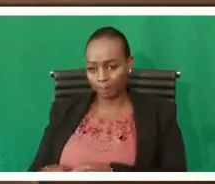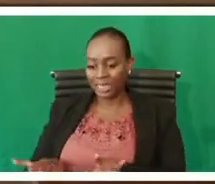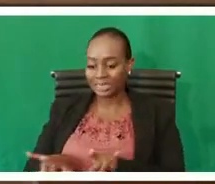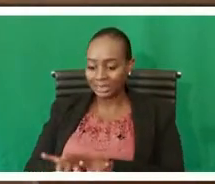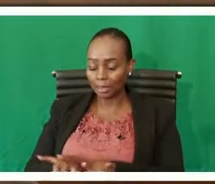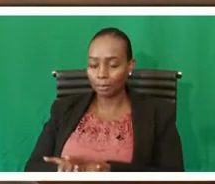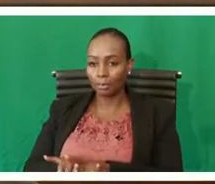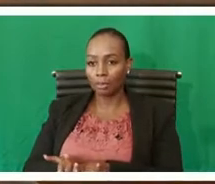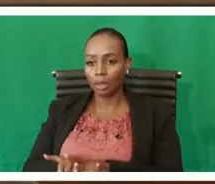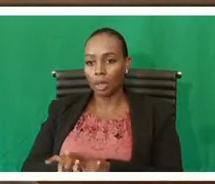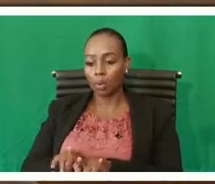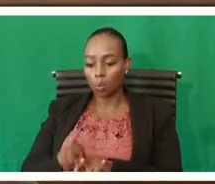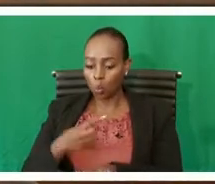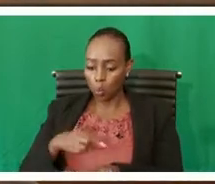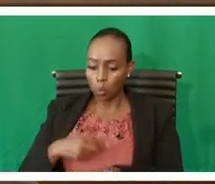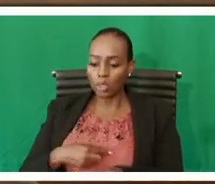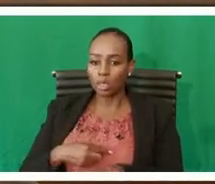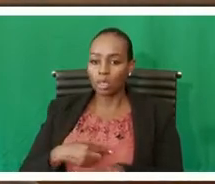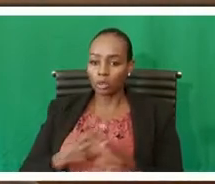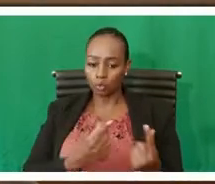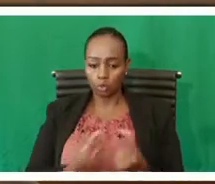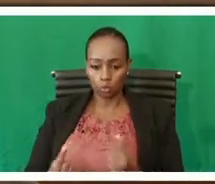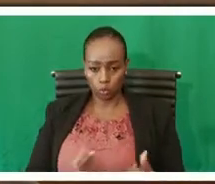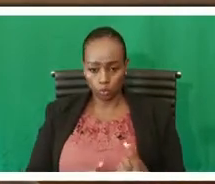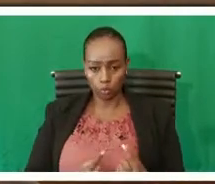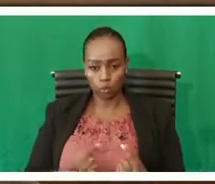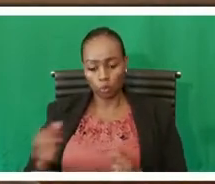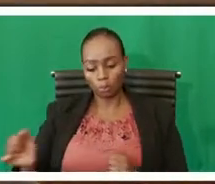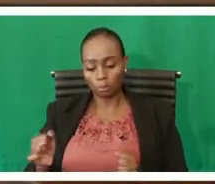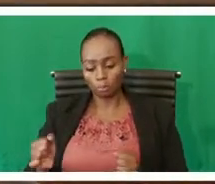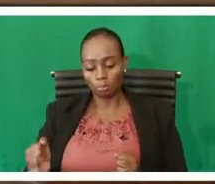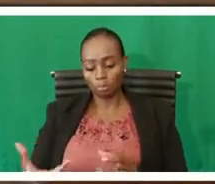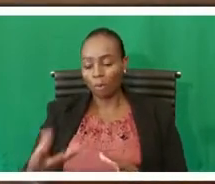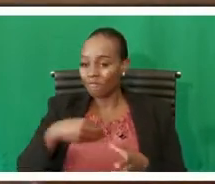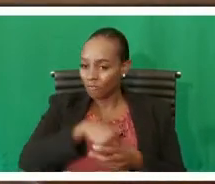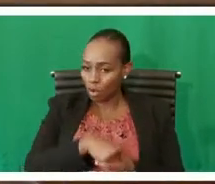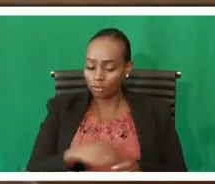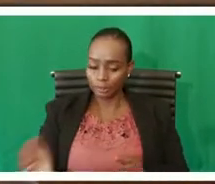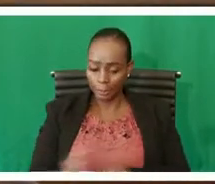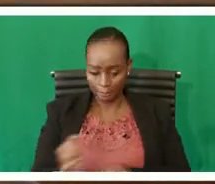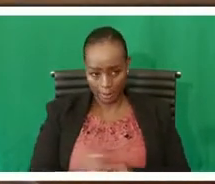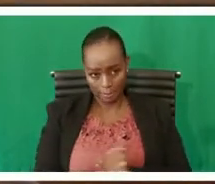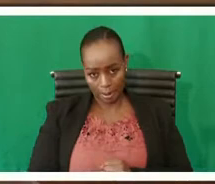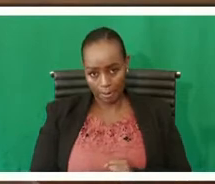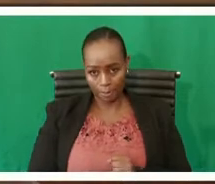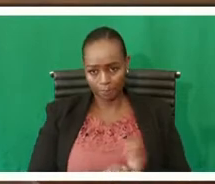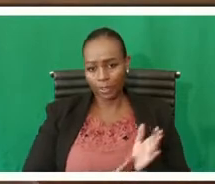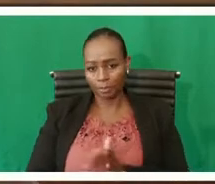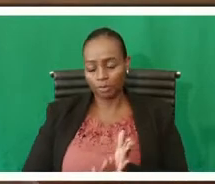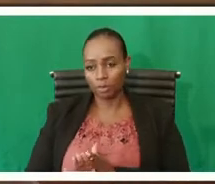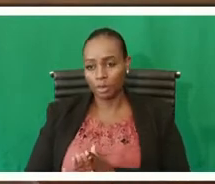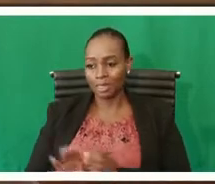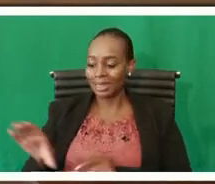the Presidential Employment Intervention Initiative. This money,